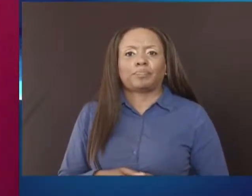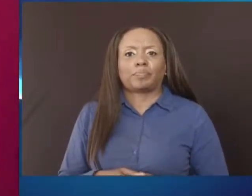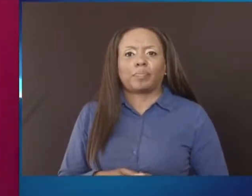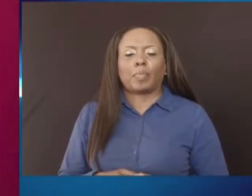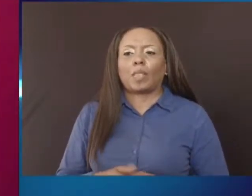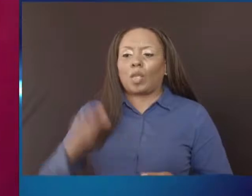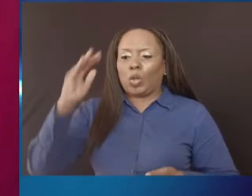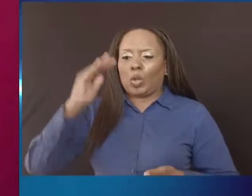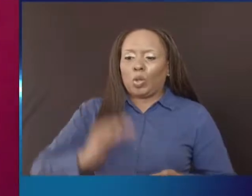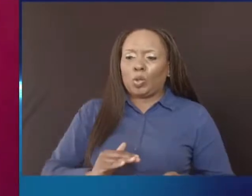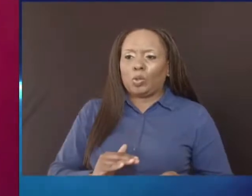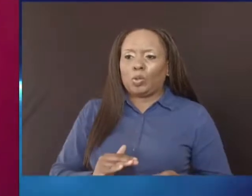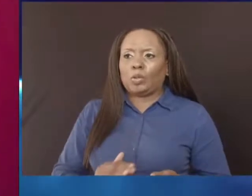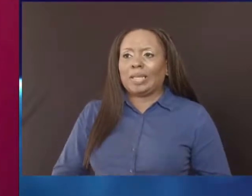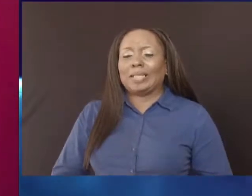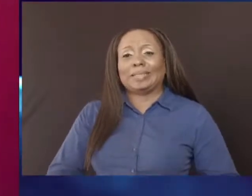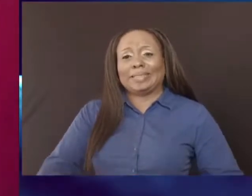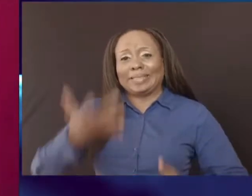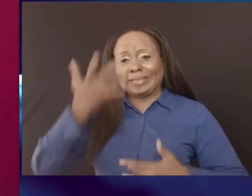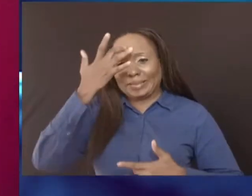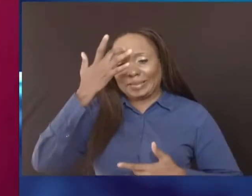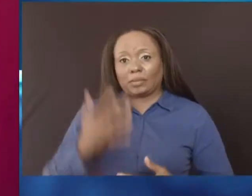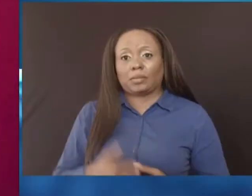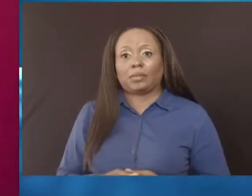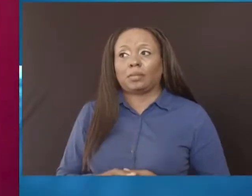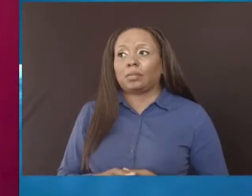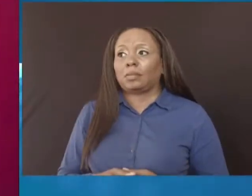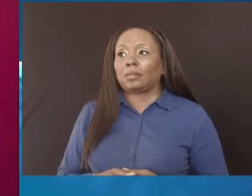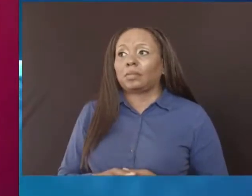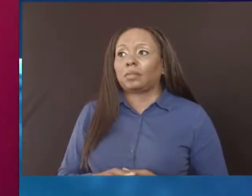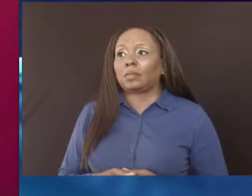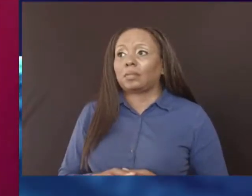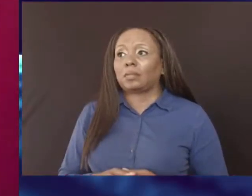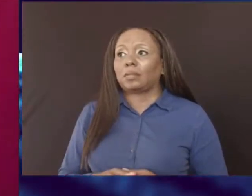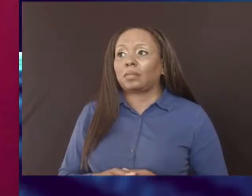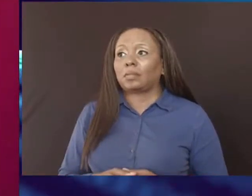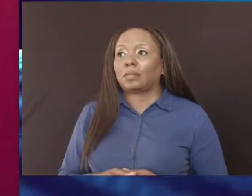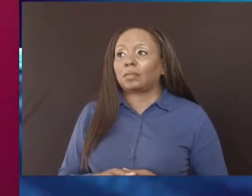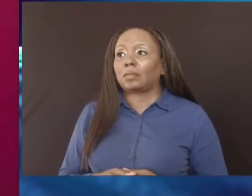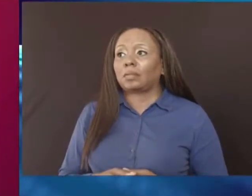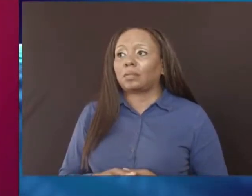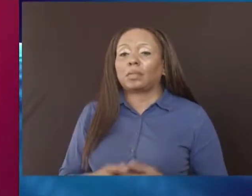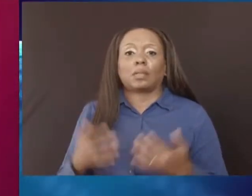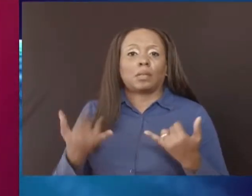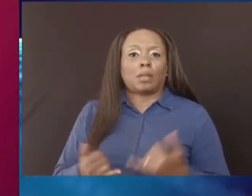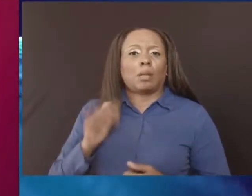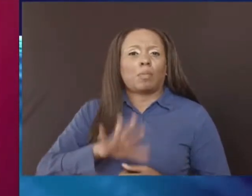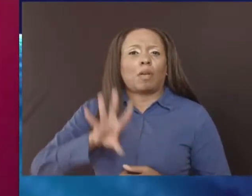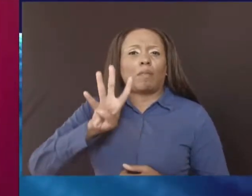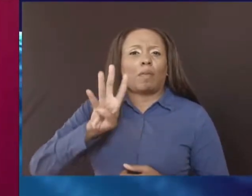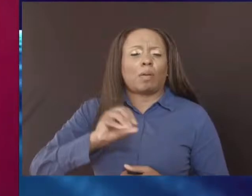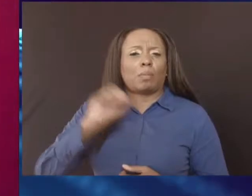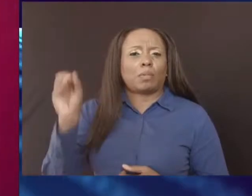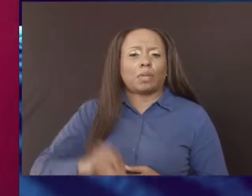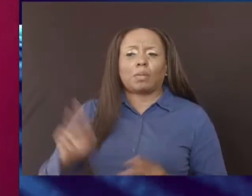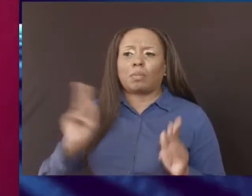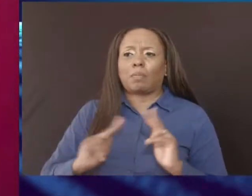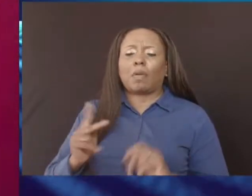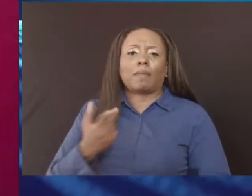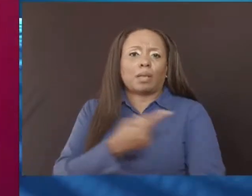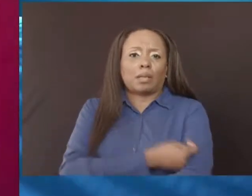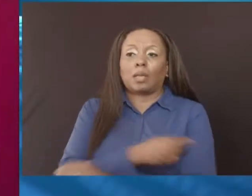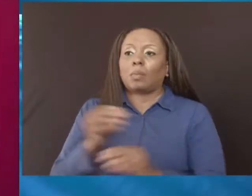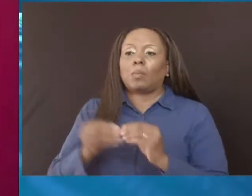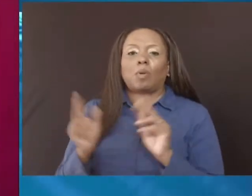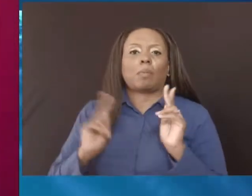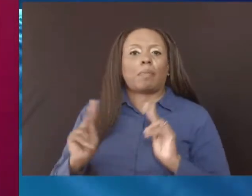of disease. Right now, we're seeing just about 40% of the total population being vaccinated. More people are coming forward and